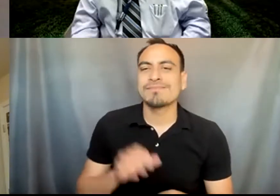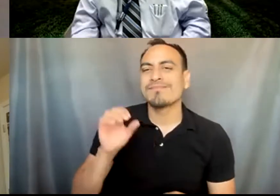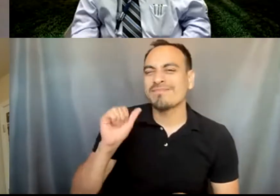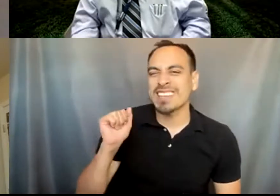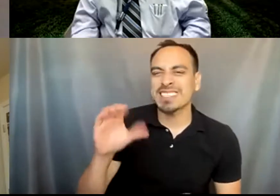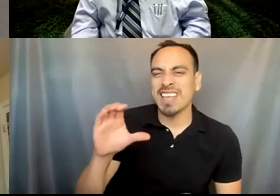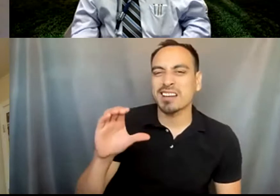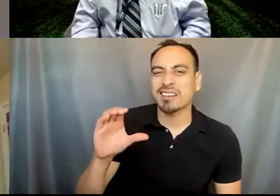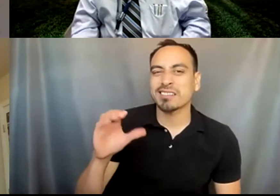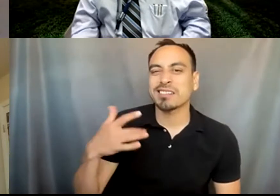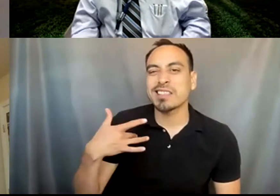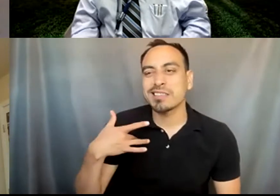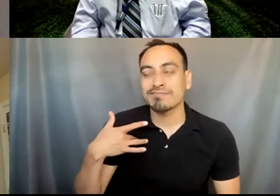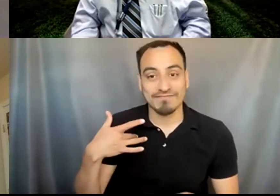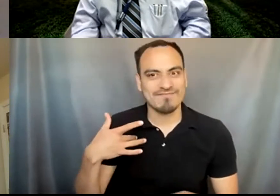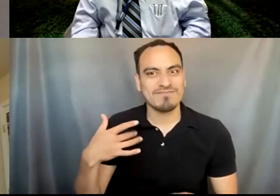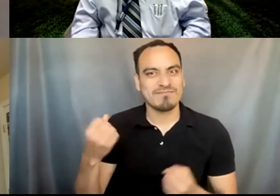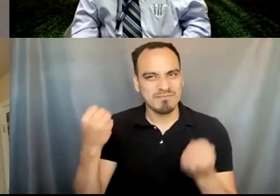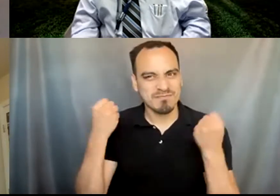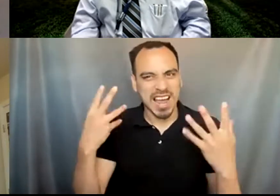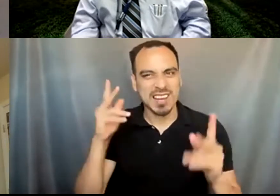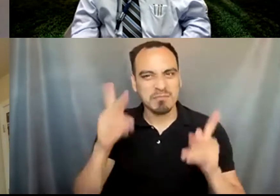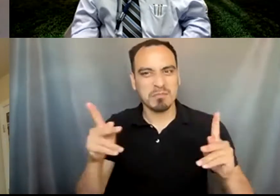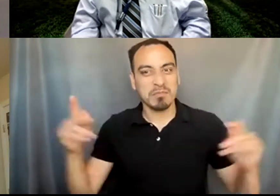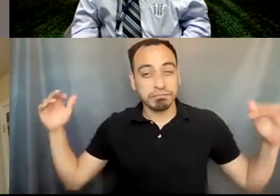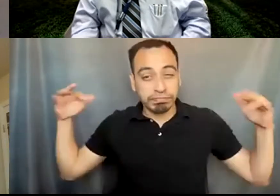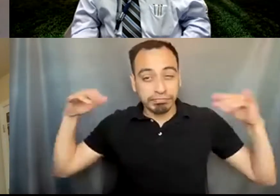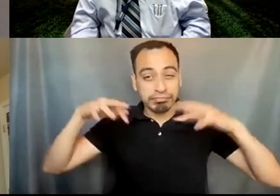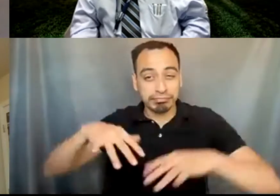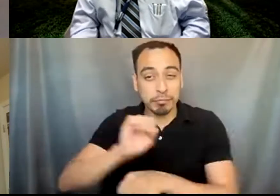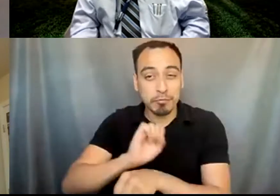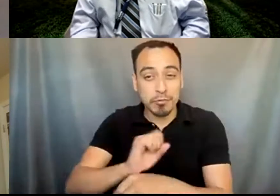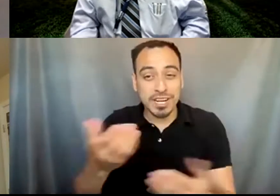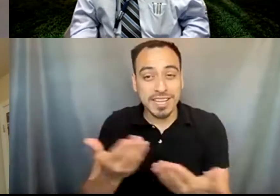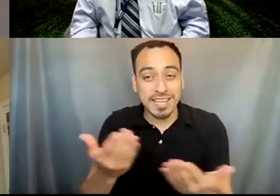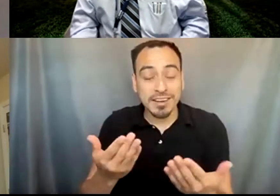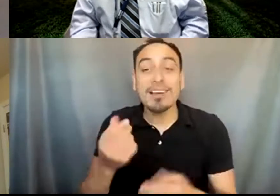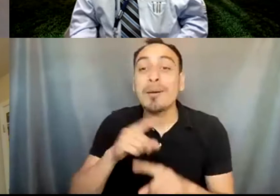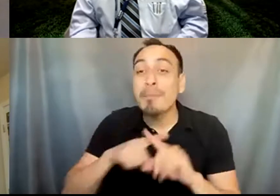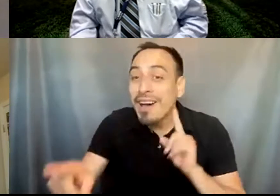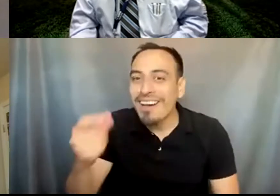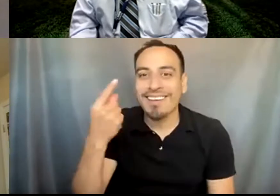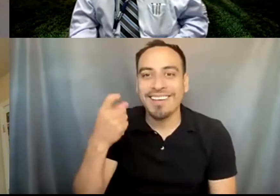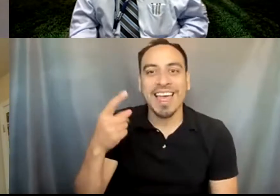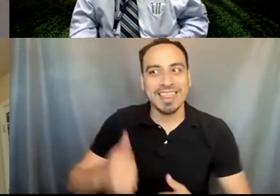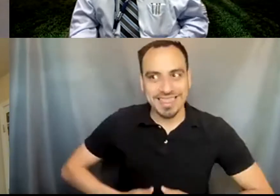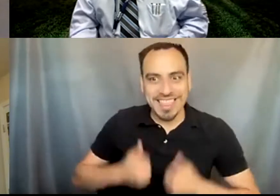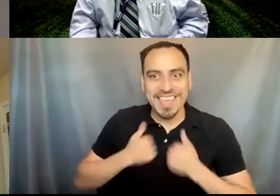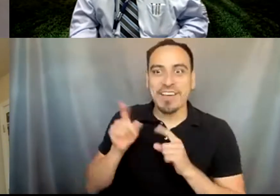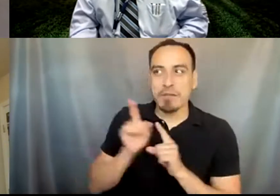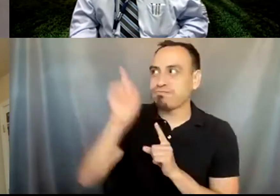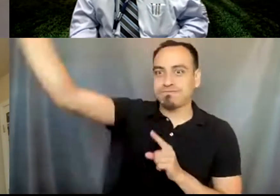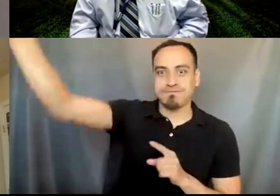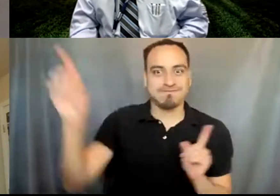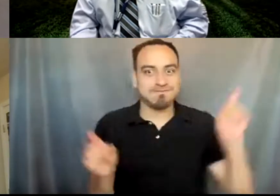an employment hub, and we have a lot of people who work in Sacramento but live in surrounding counties, about 20%